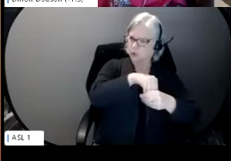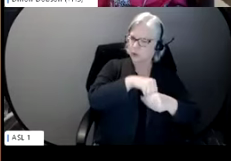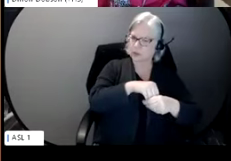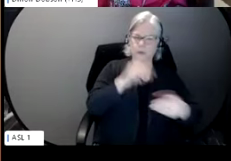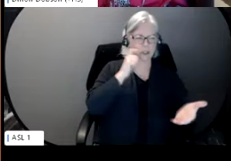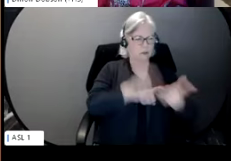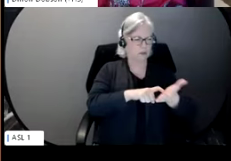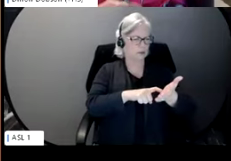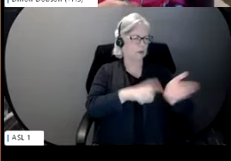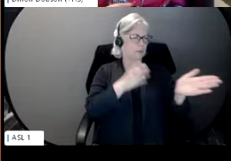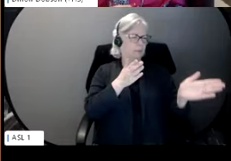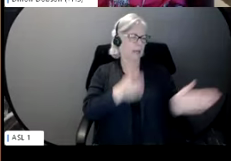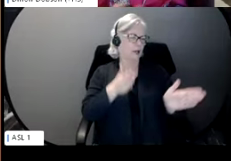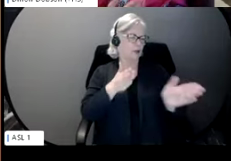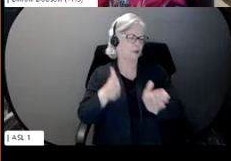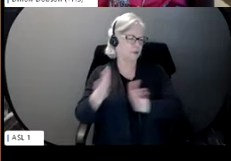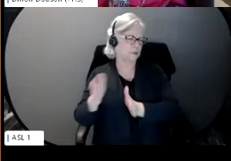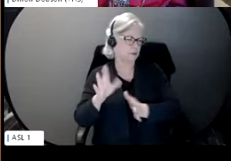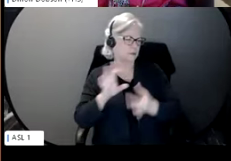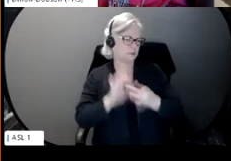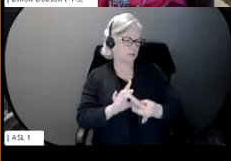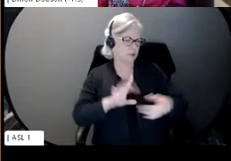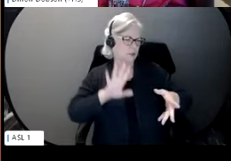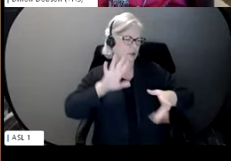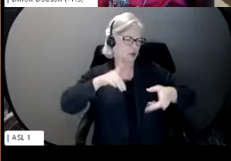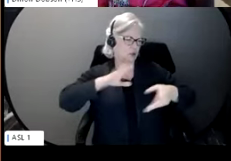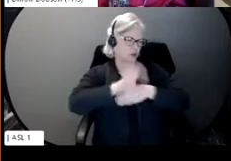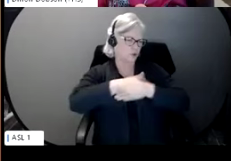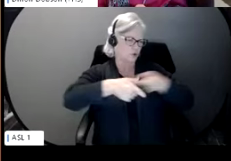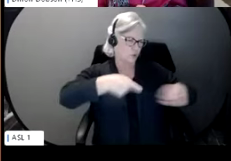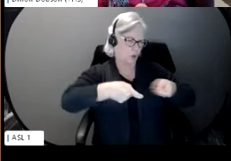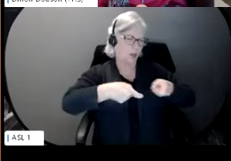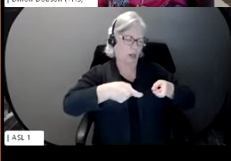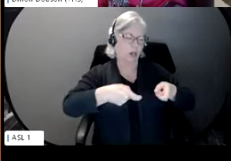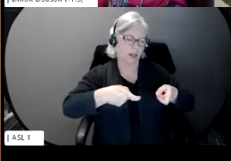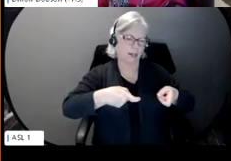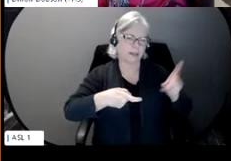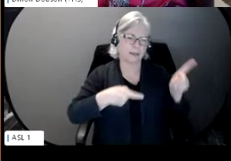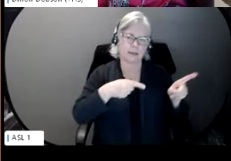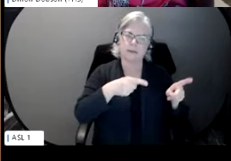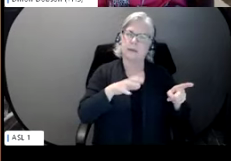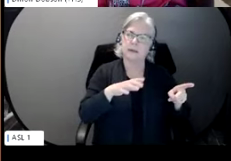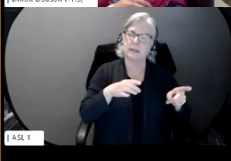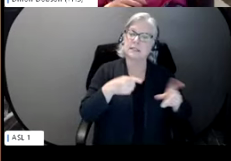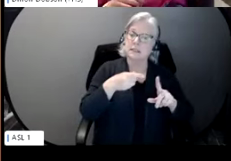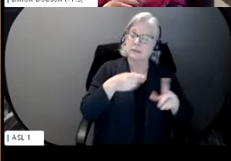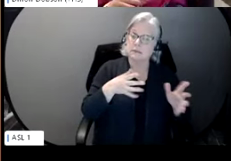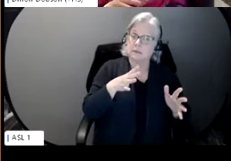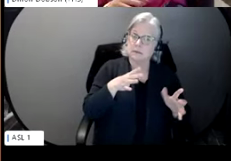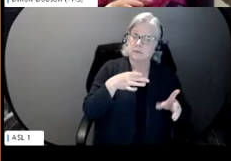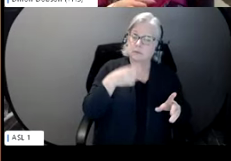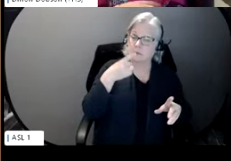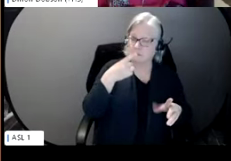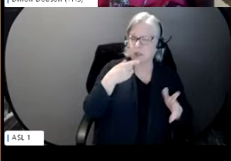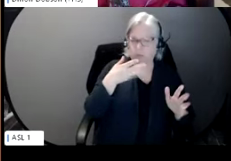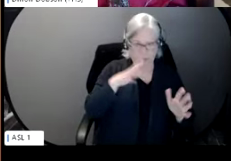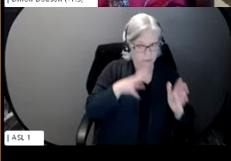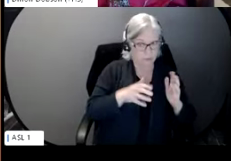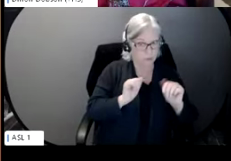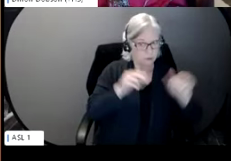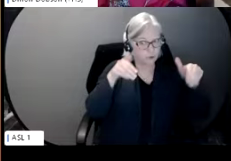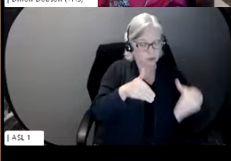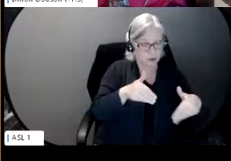control, especially in households with older adults. And what you'll notice is that a ton